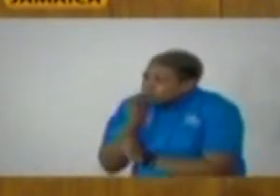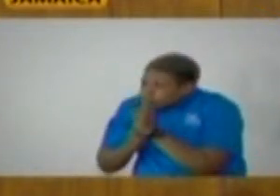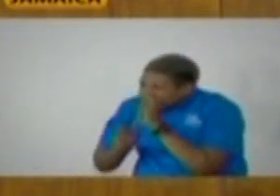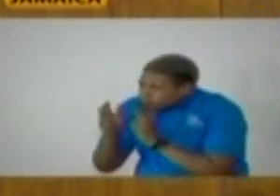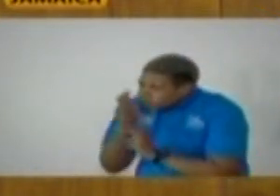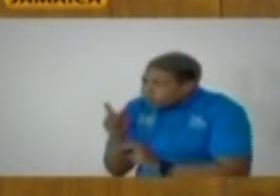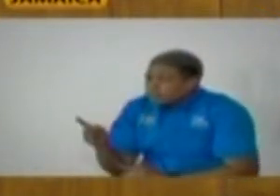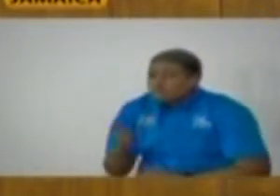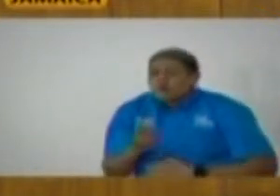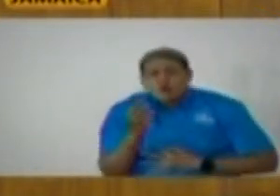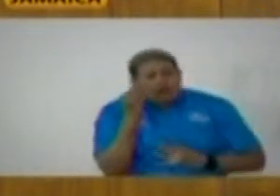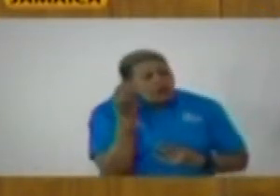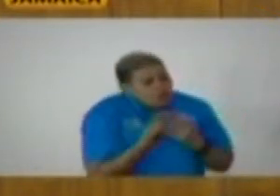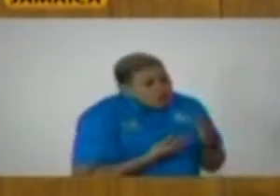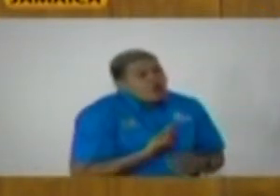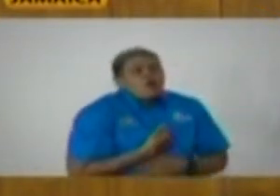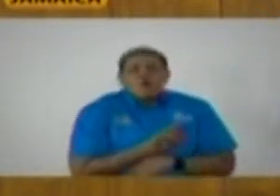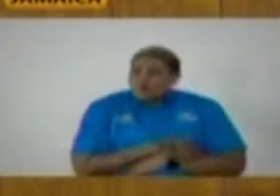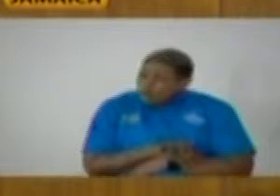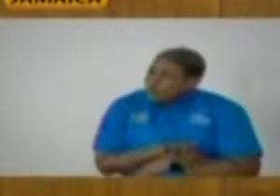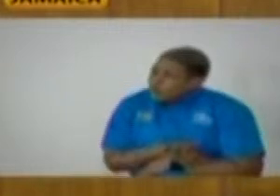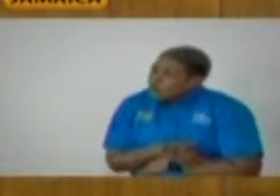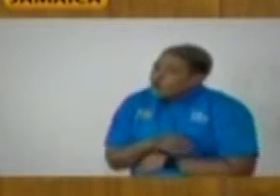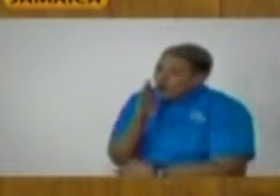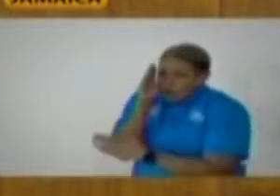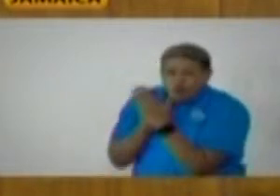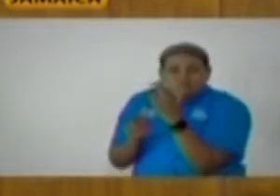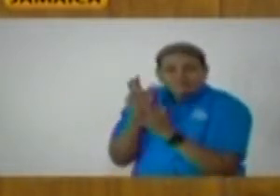to the concerns of the workers.